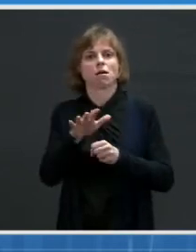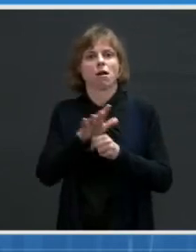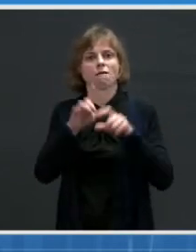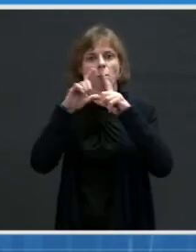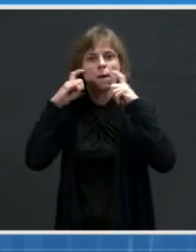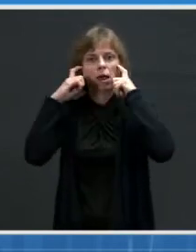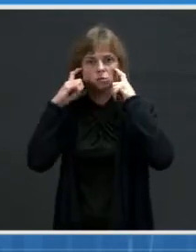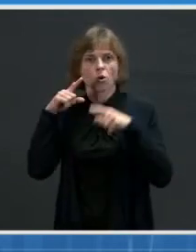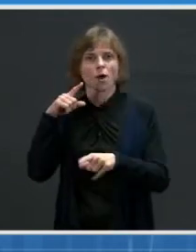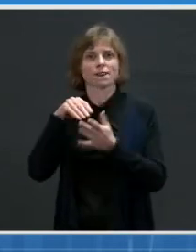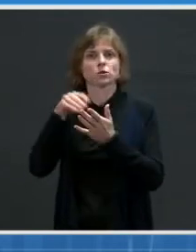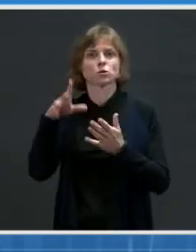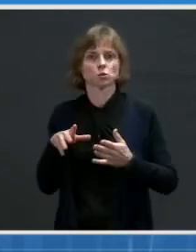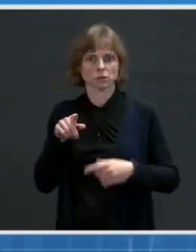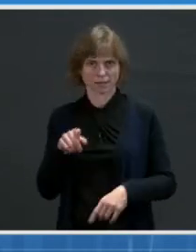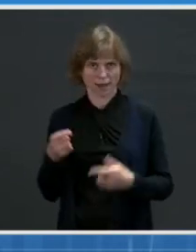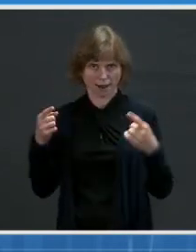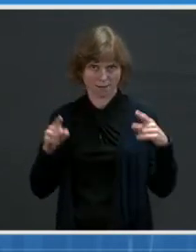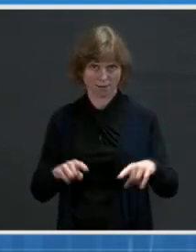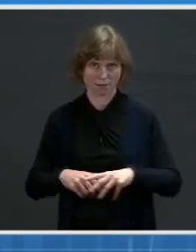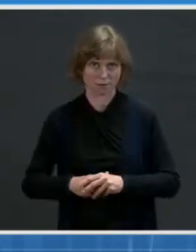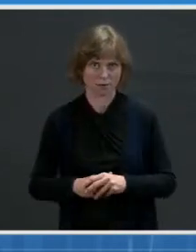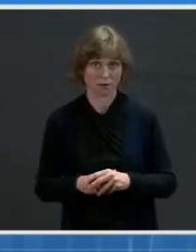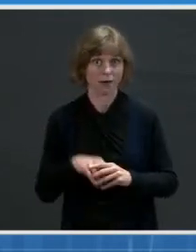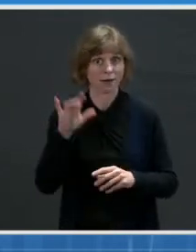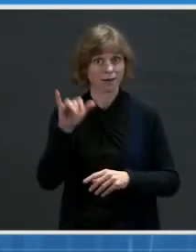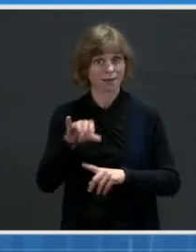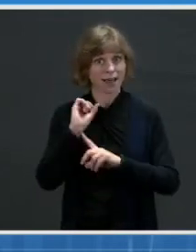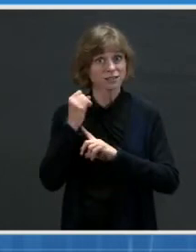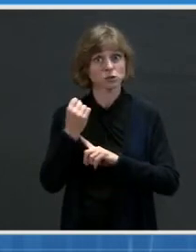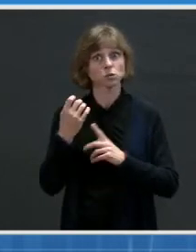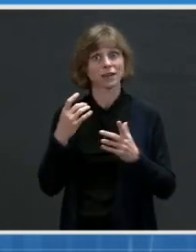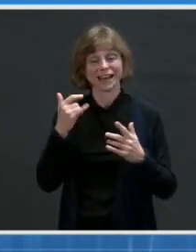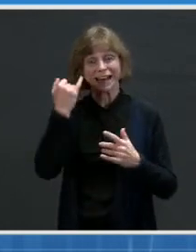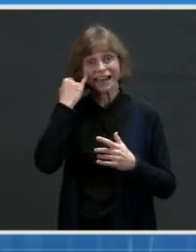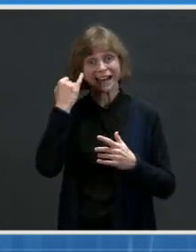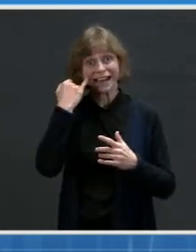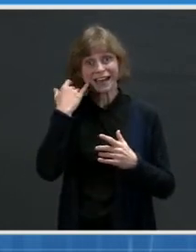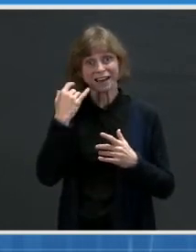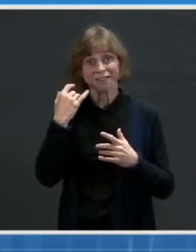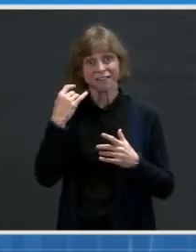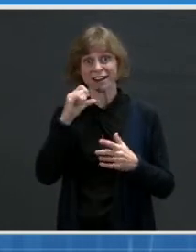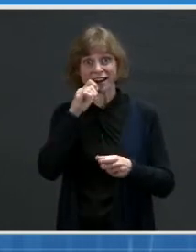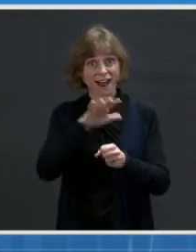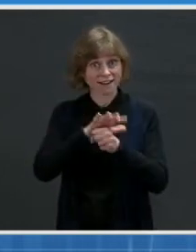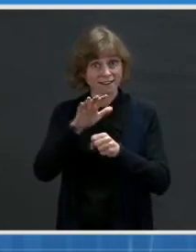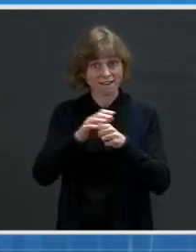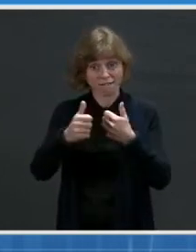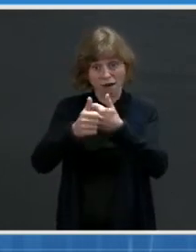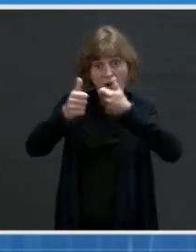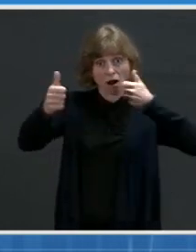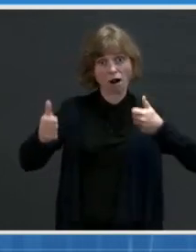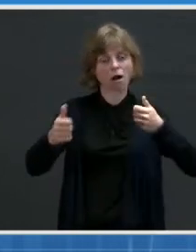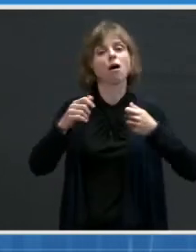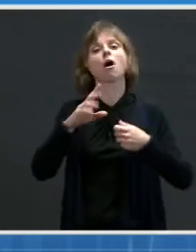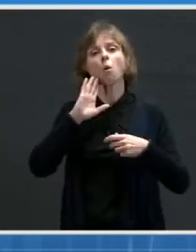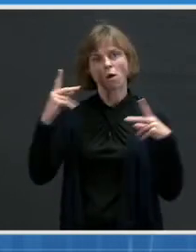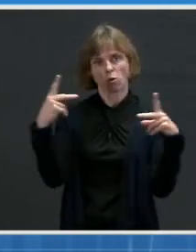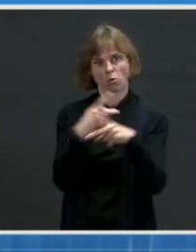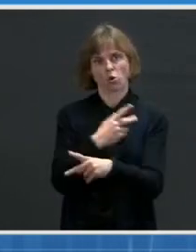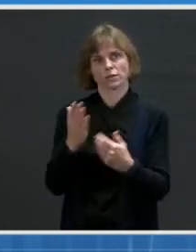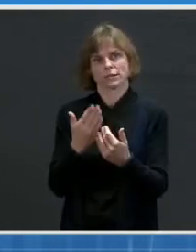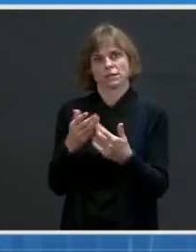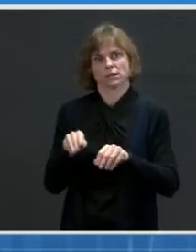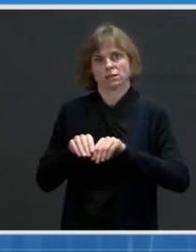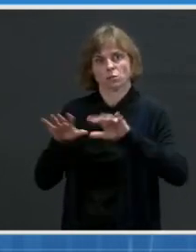students occurred. In these situations, lack of physical distancing likely increased the risk of spread. In addition, students